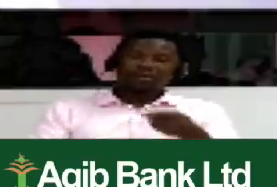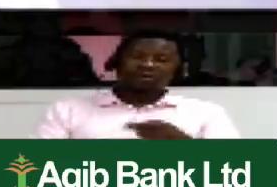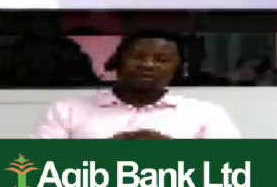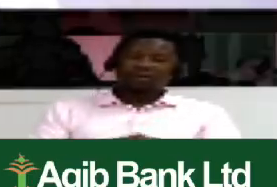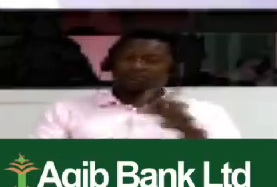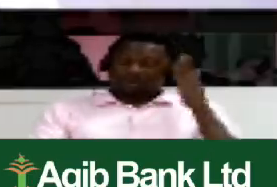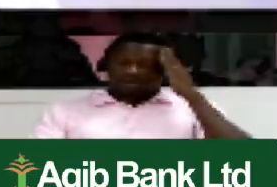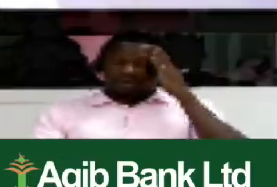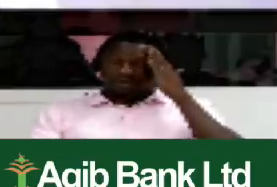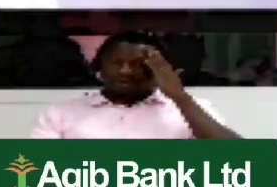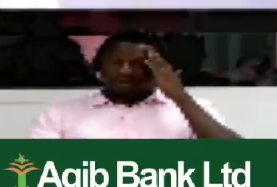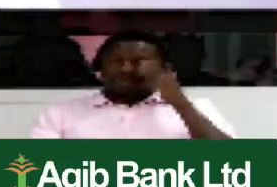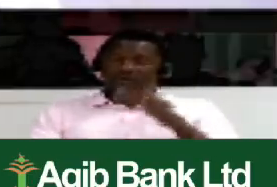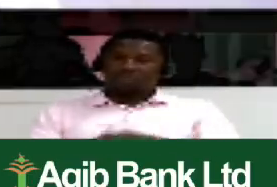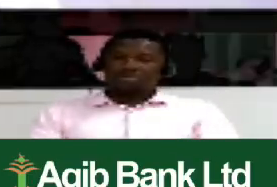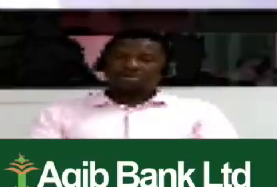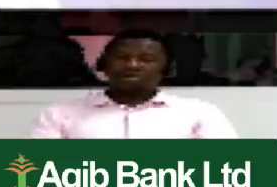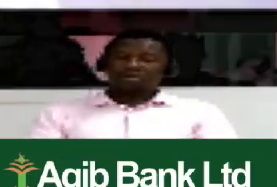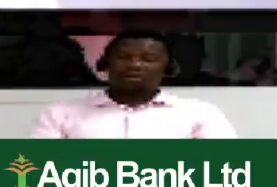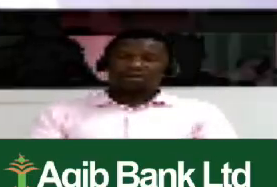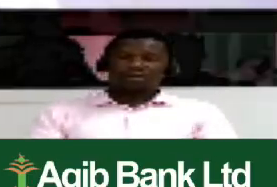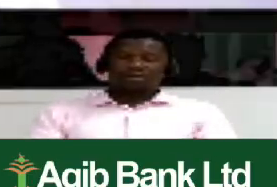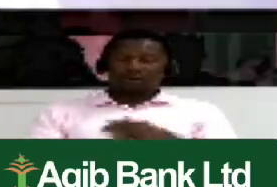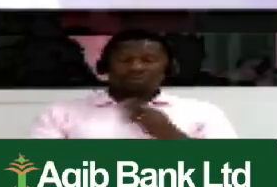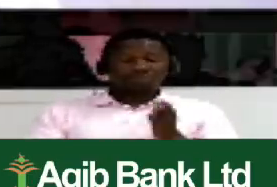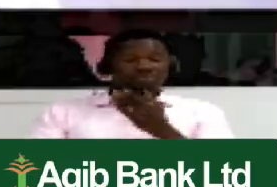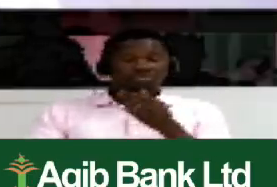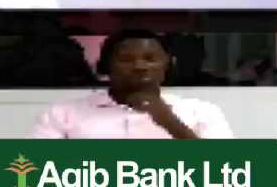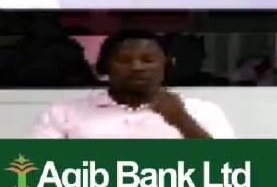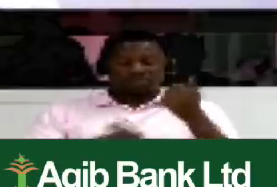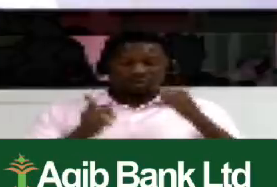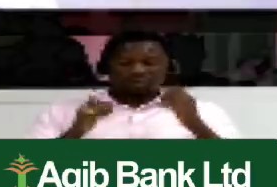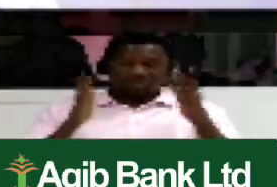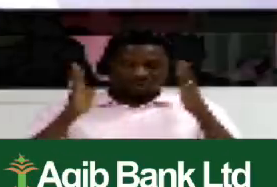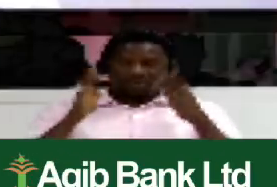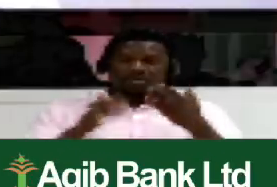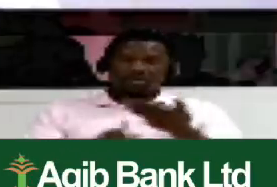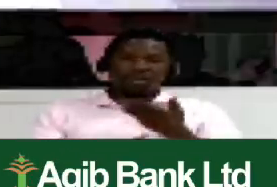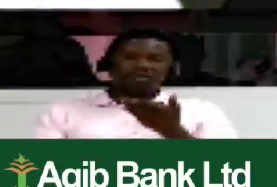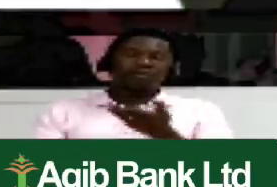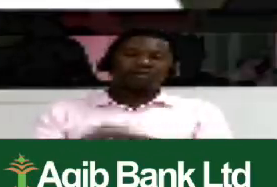we knew, obviously, it's going to be problematic.